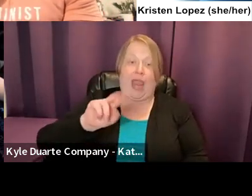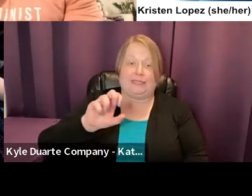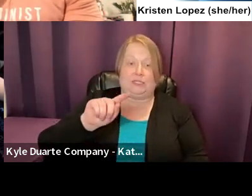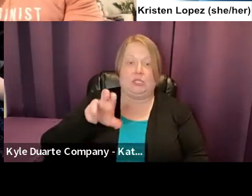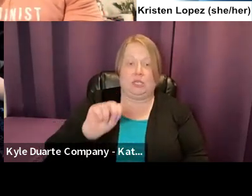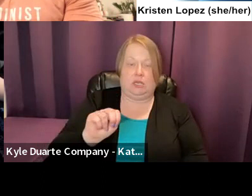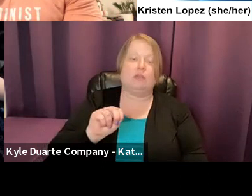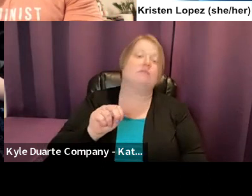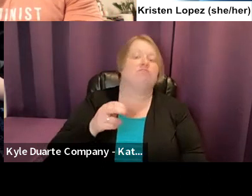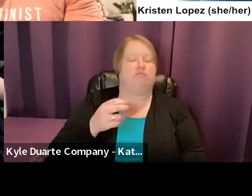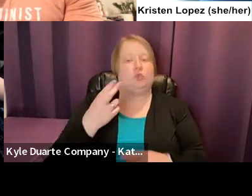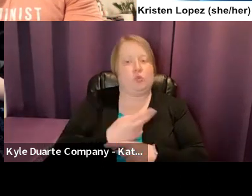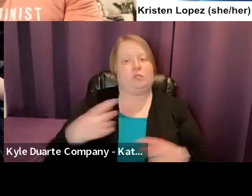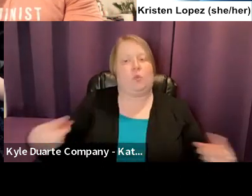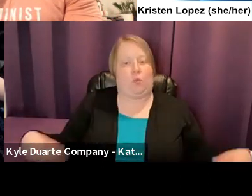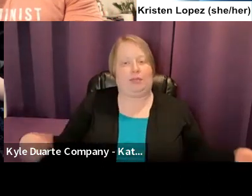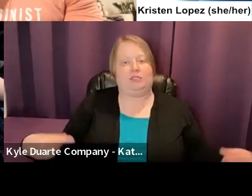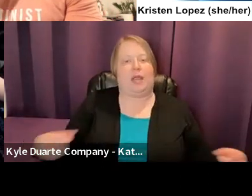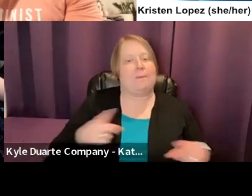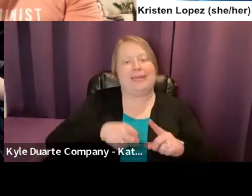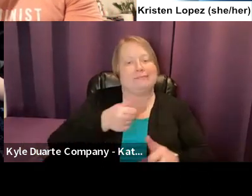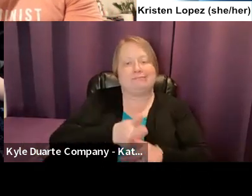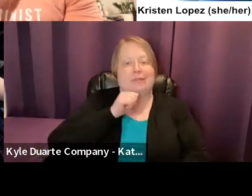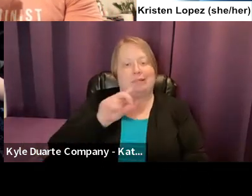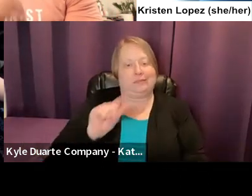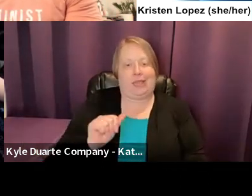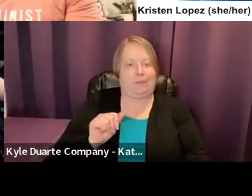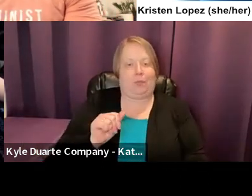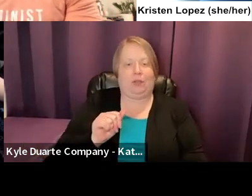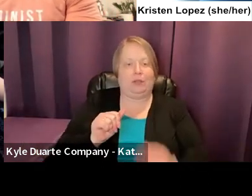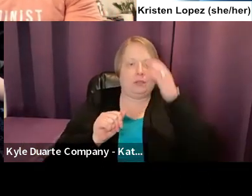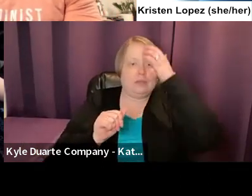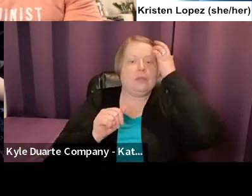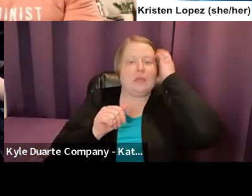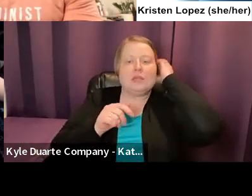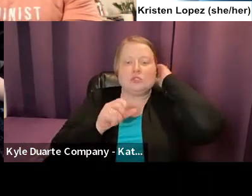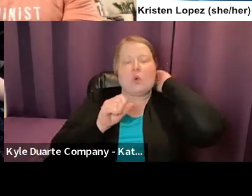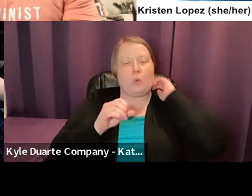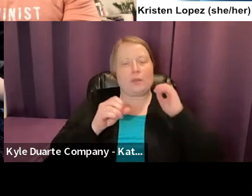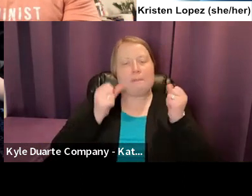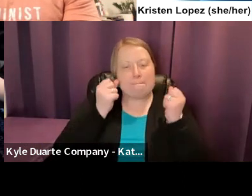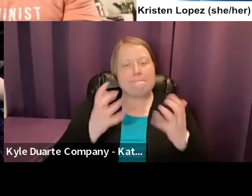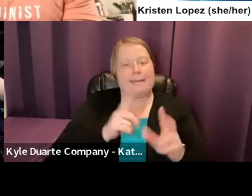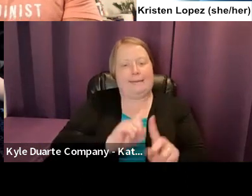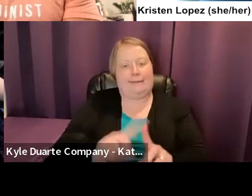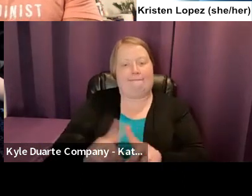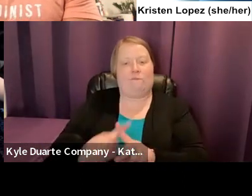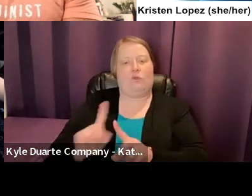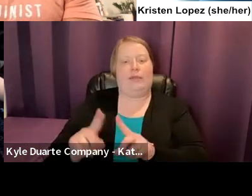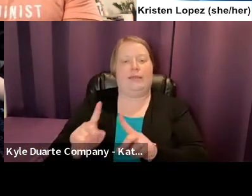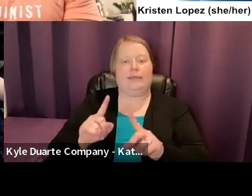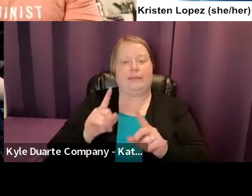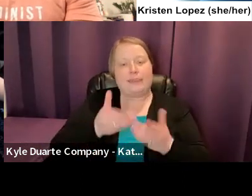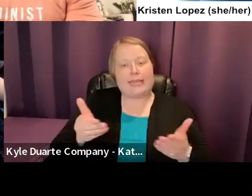that are so frustrating. And I think the harm is real and tangible. And I think about, you